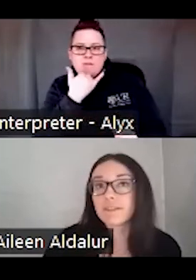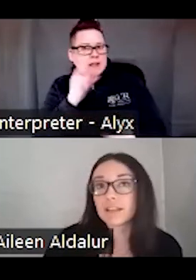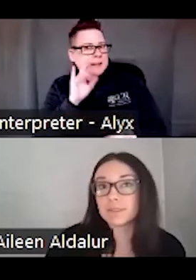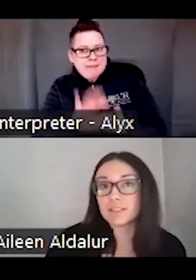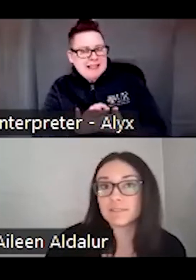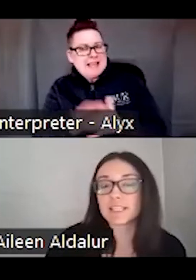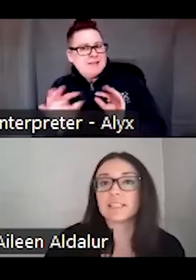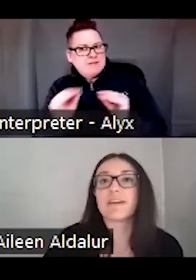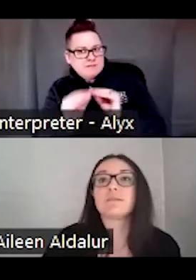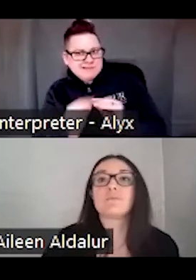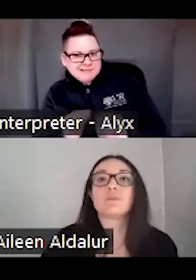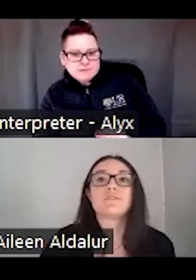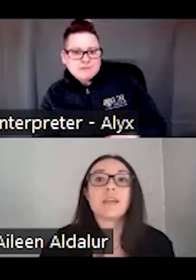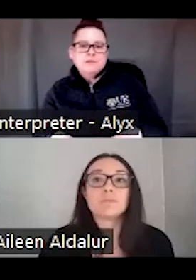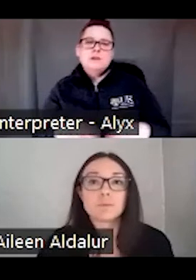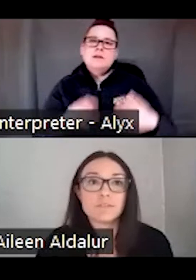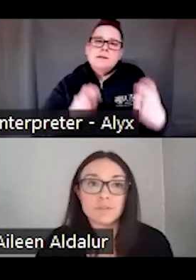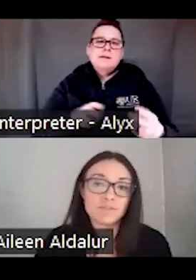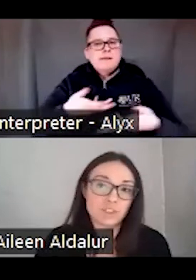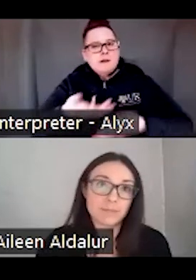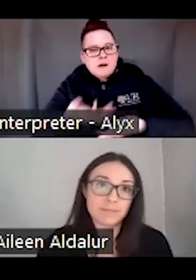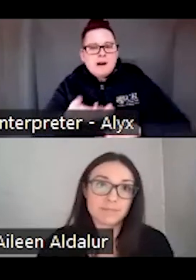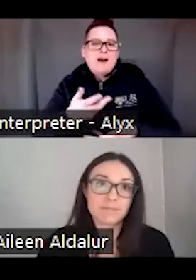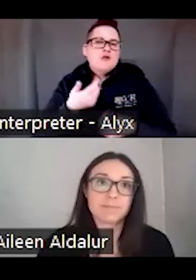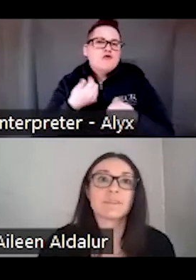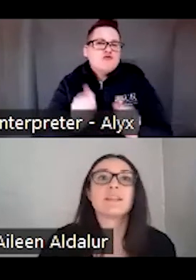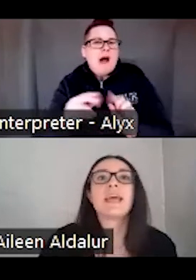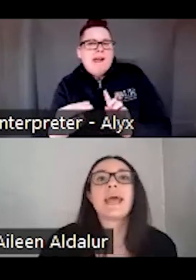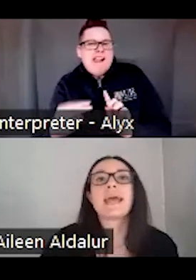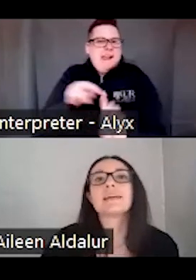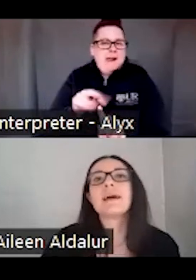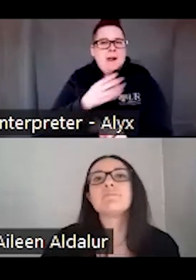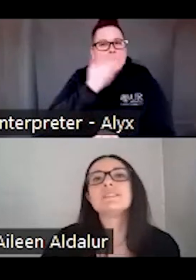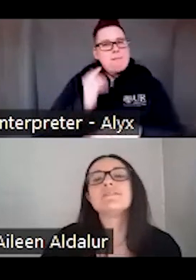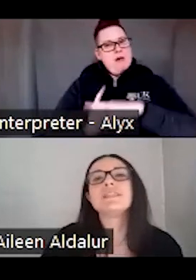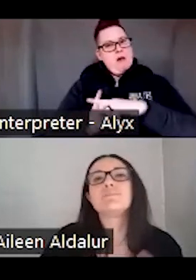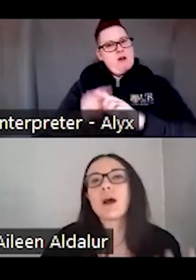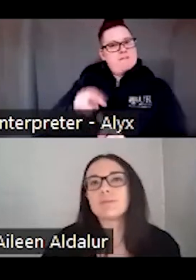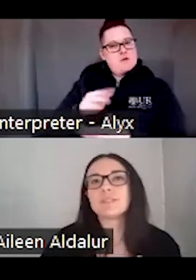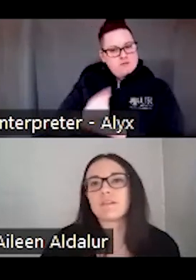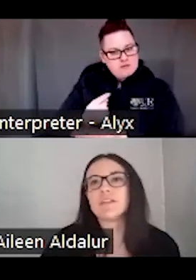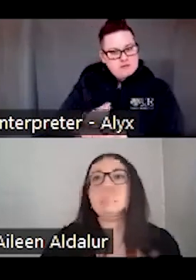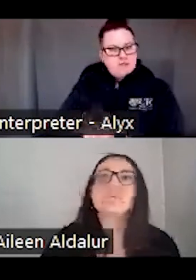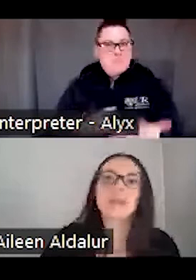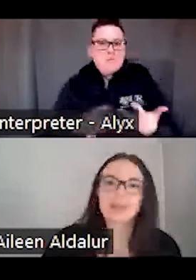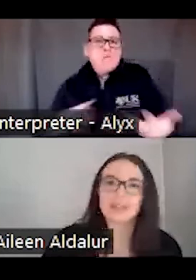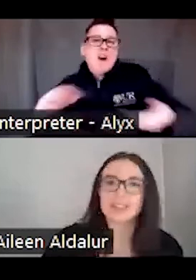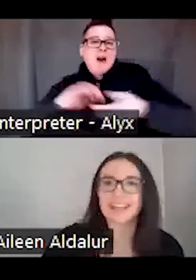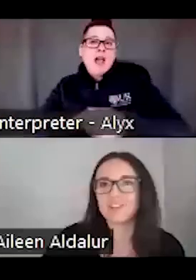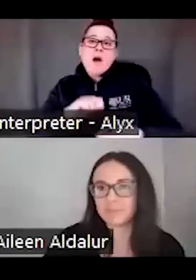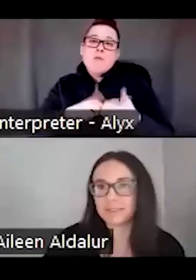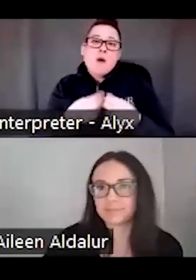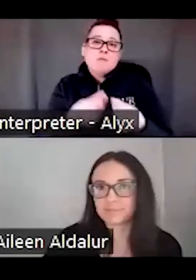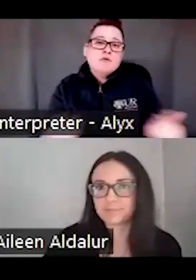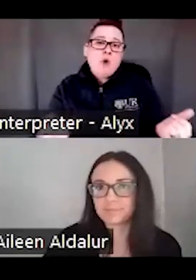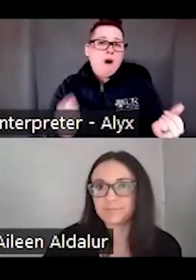to modify their beliefs and develop more favorable views of treatment, and collaboratively problem solving real barriers to